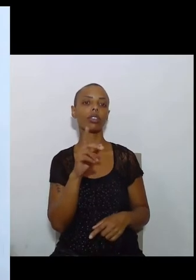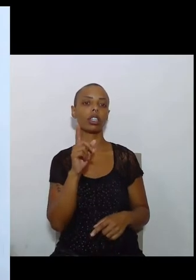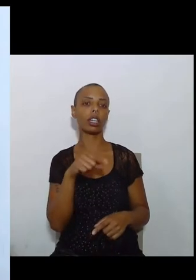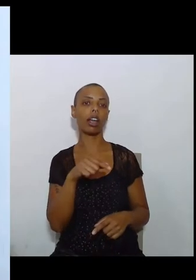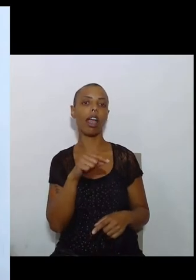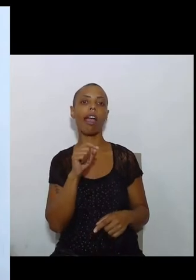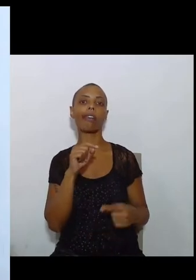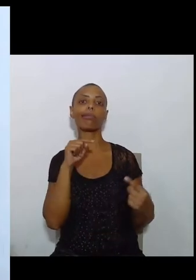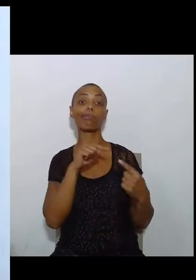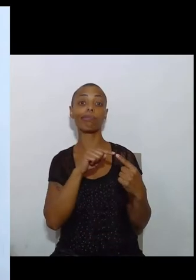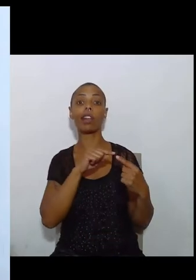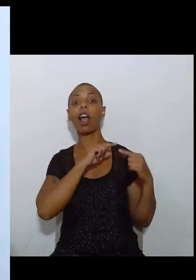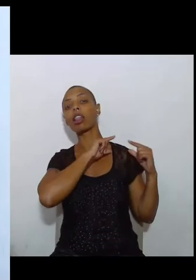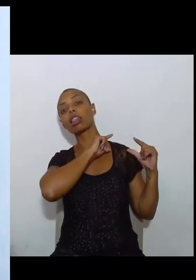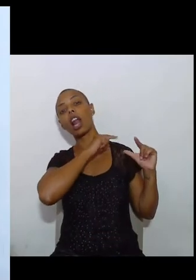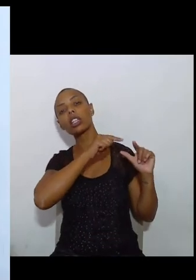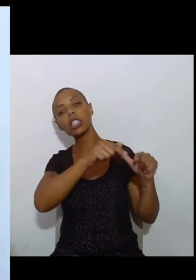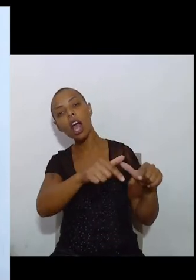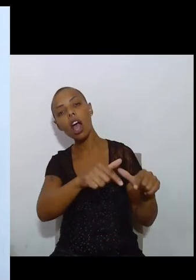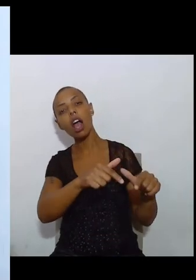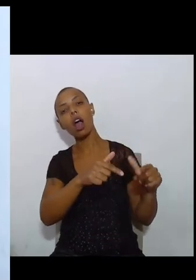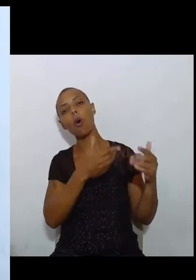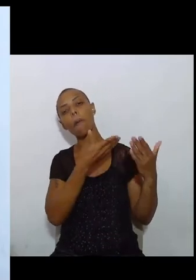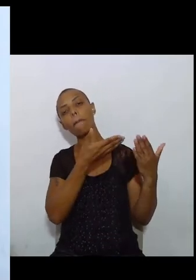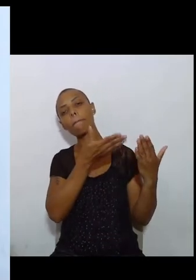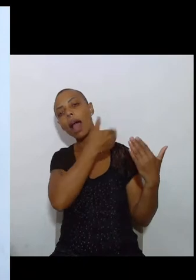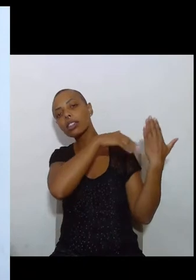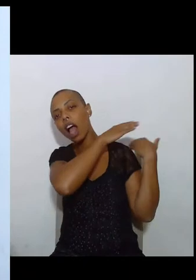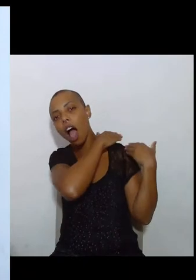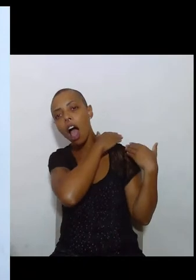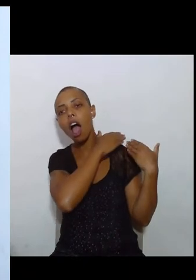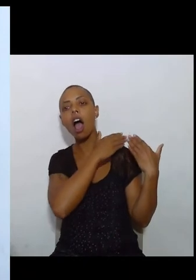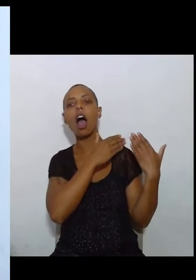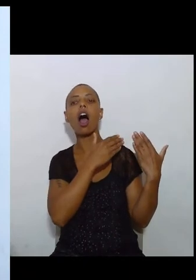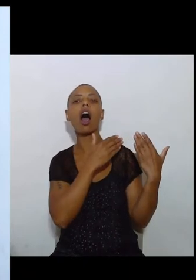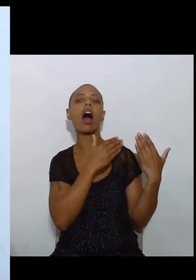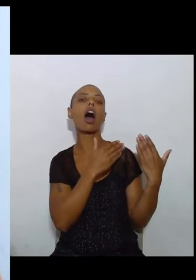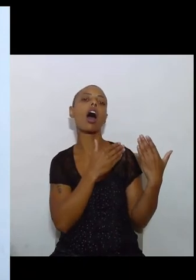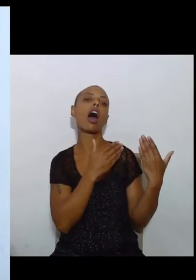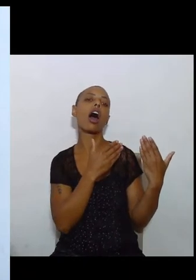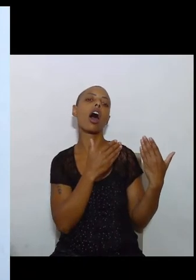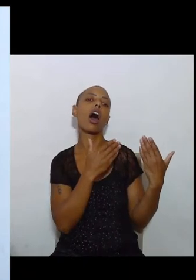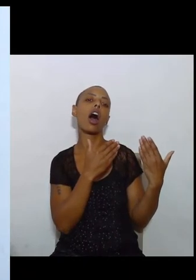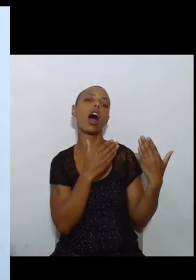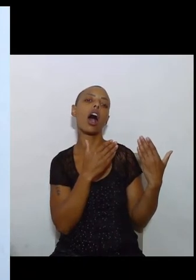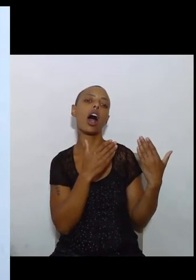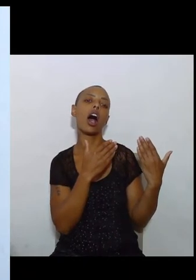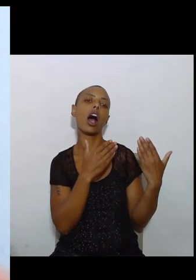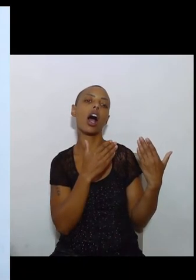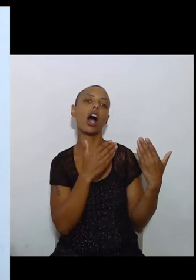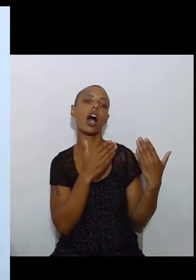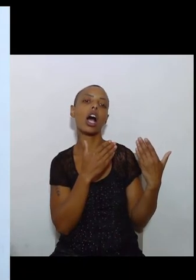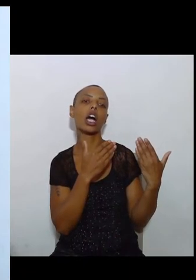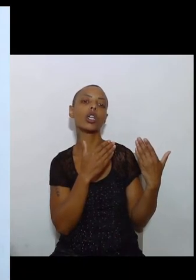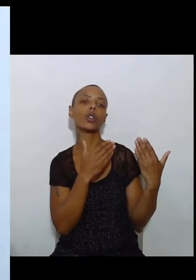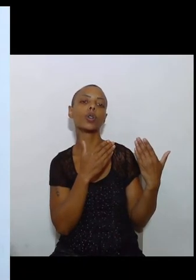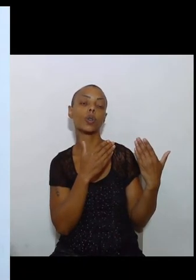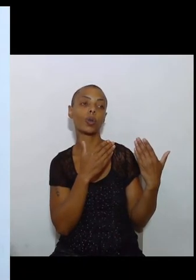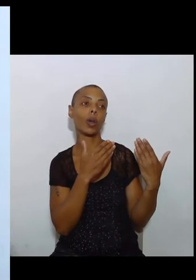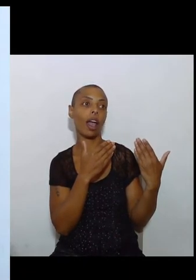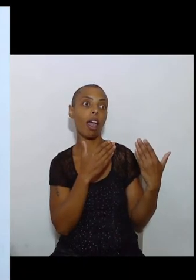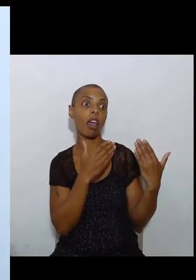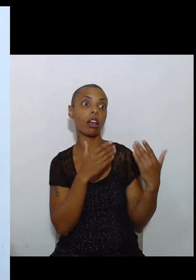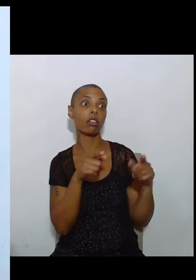religion is very much related to tradition the past and also claiming